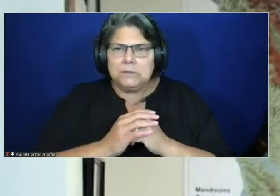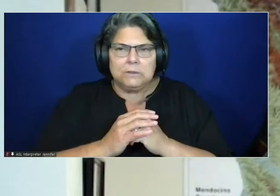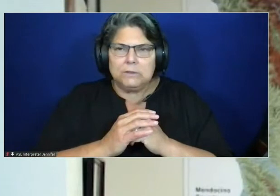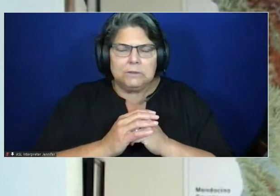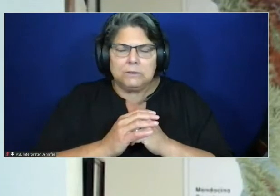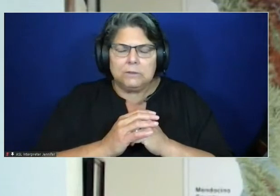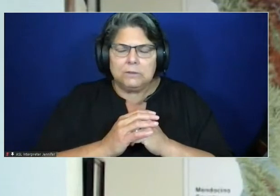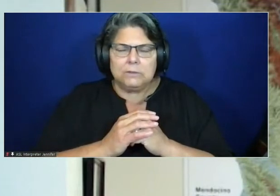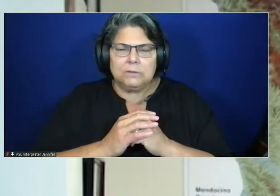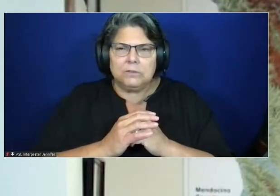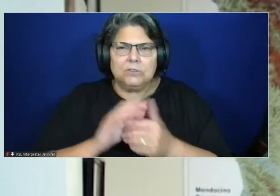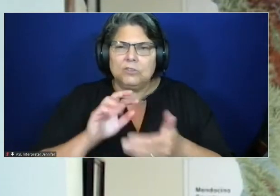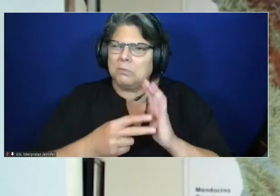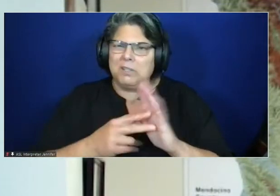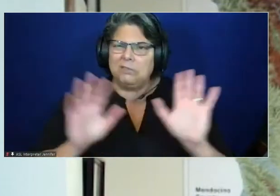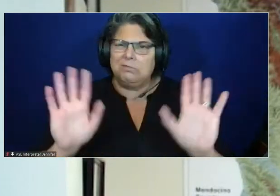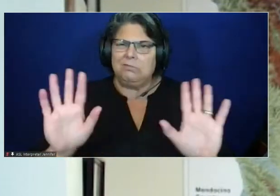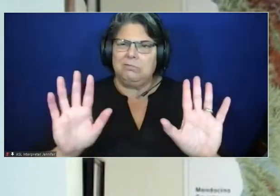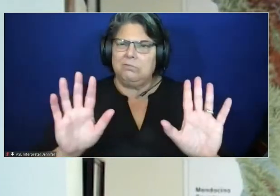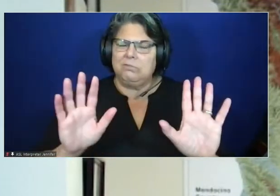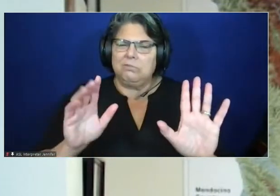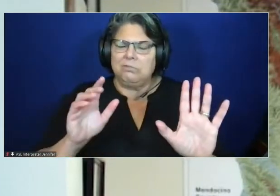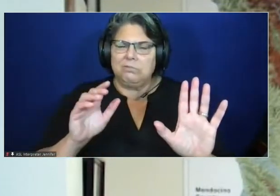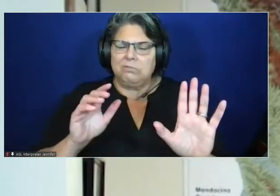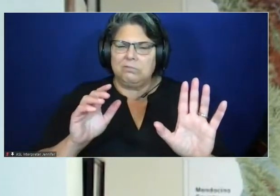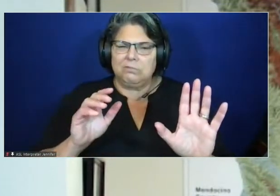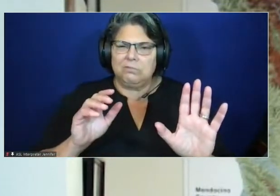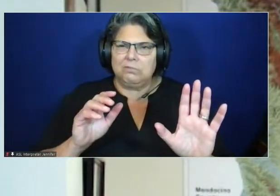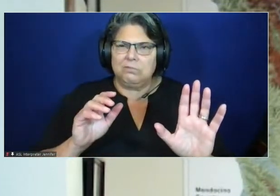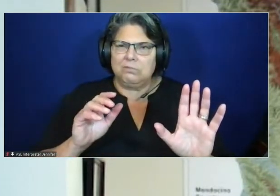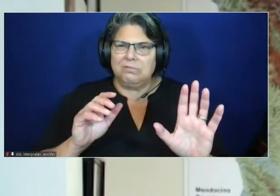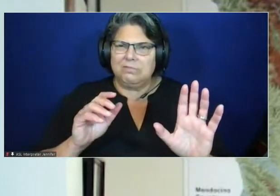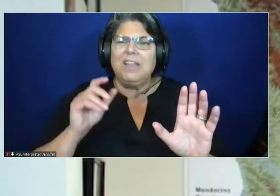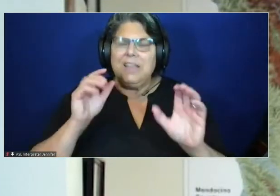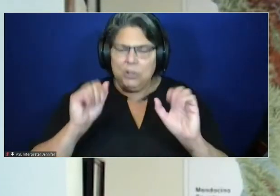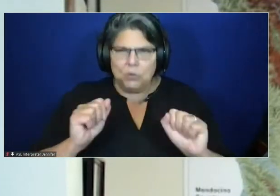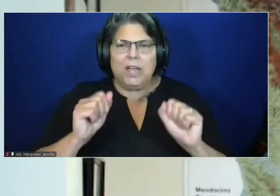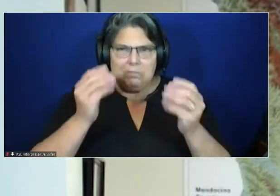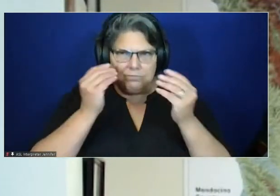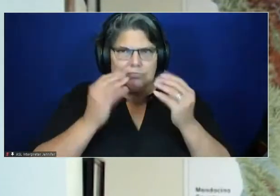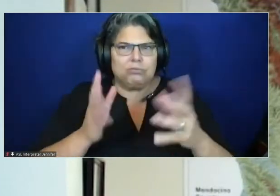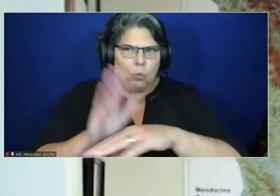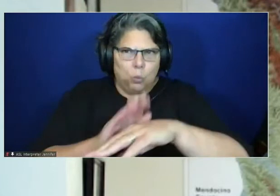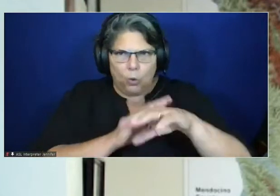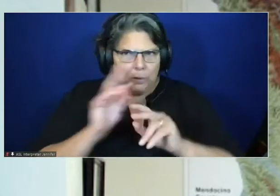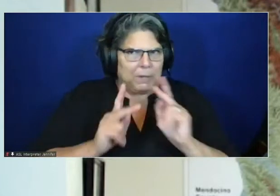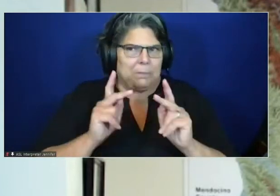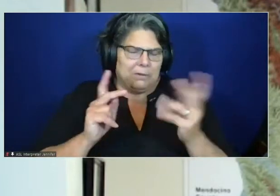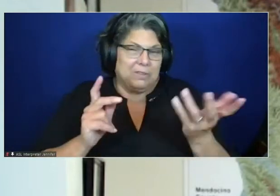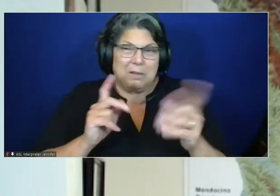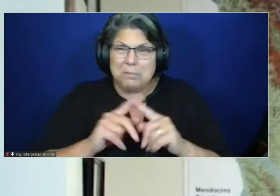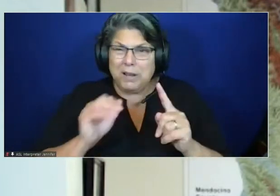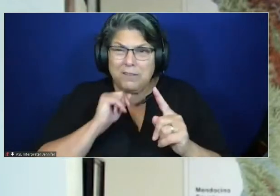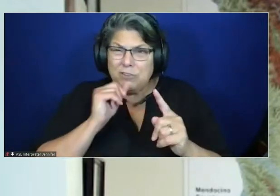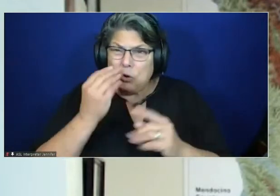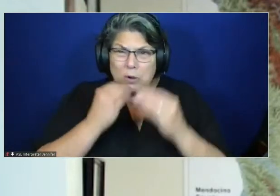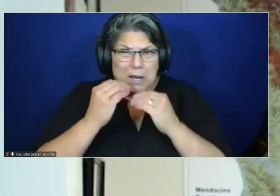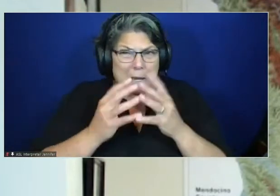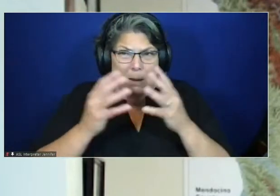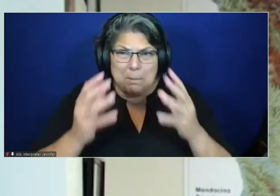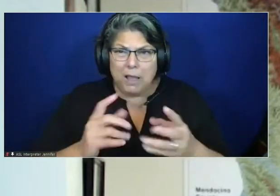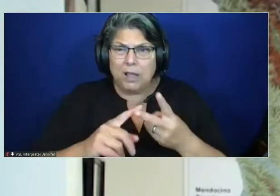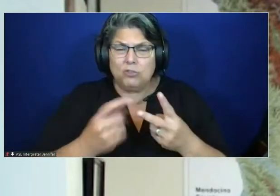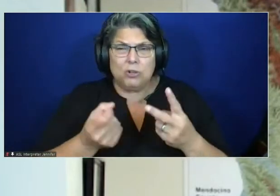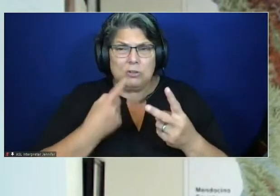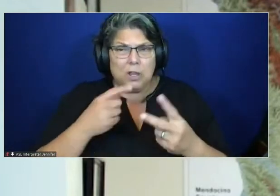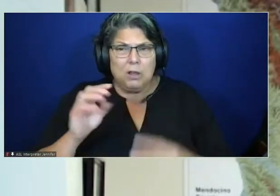that practice is ended when you can get the publicity out. But certainly if you're not eating very much and you take a multivitamin, I